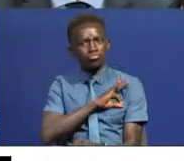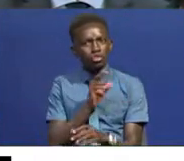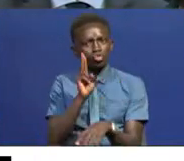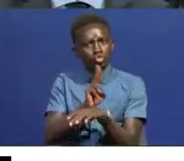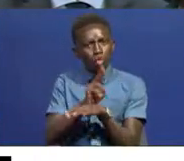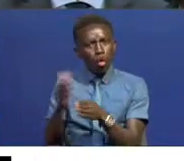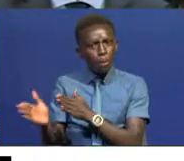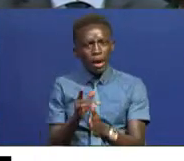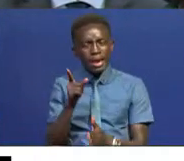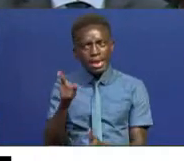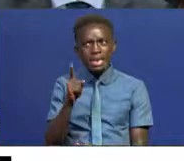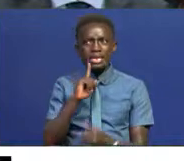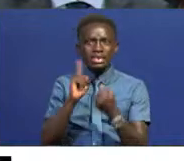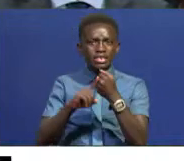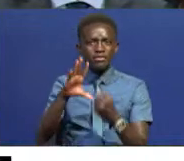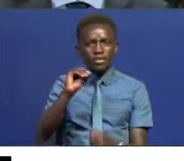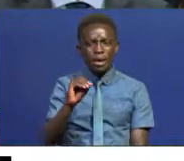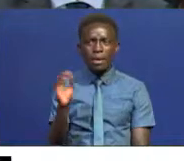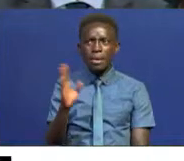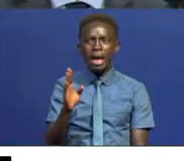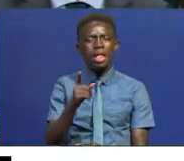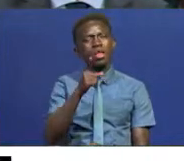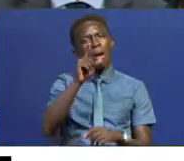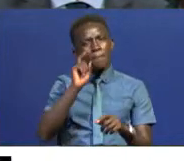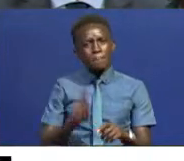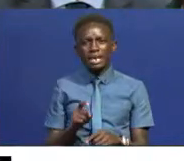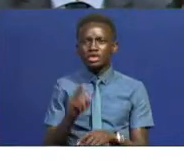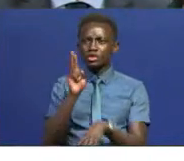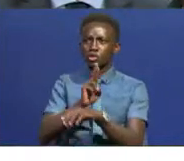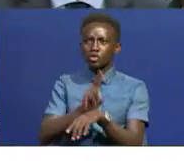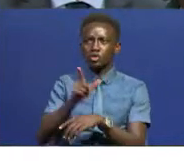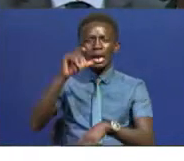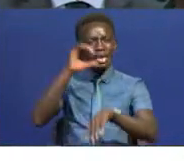on education and get yourself a proper certificate.